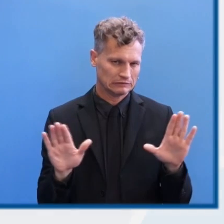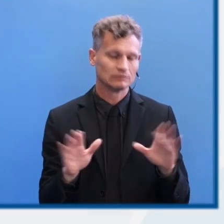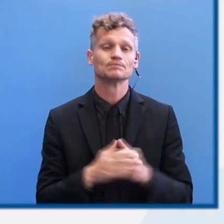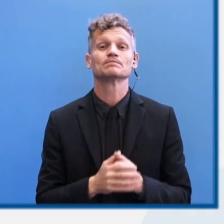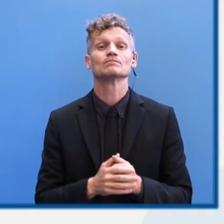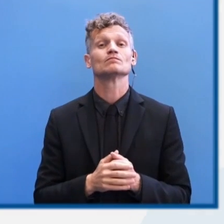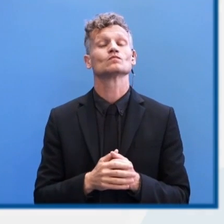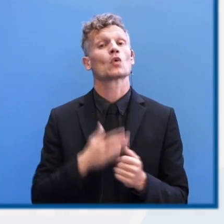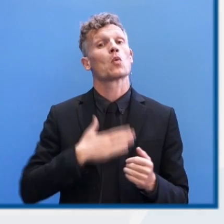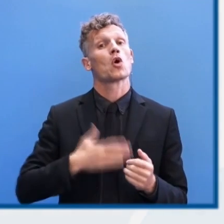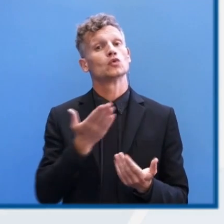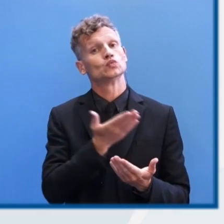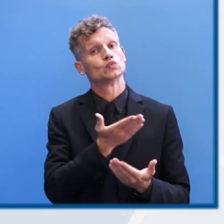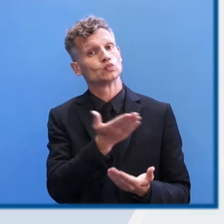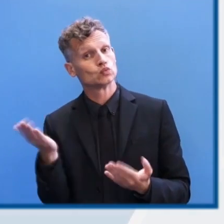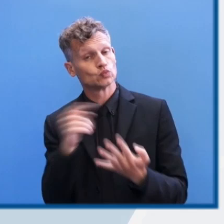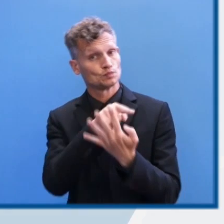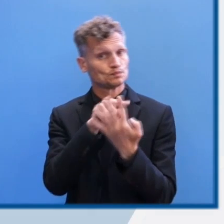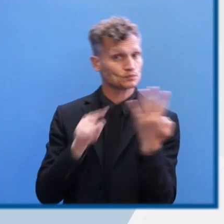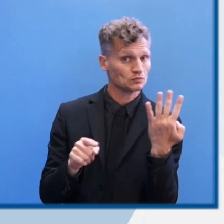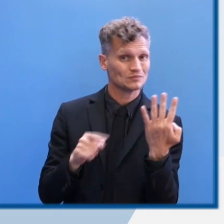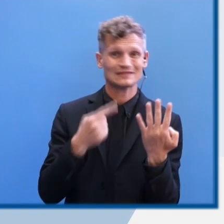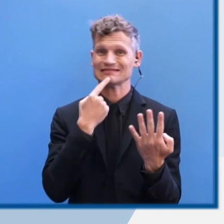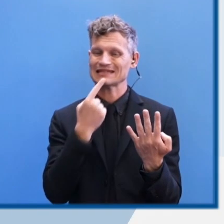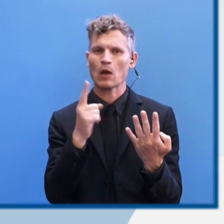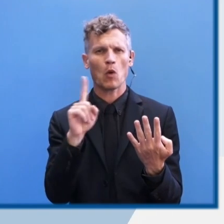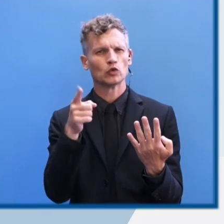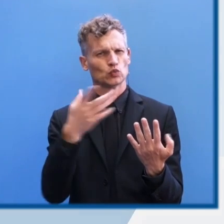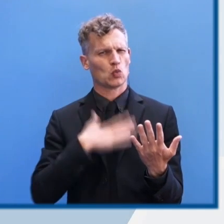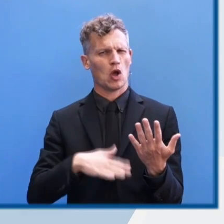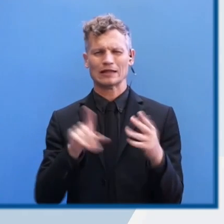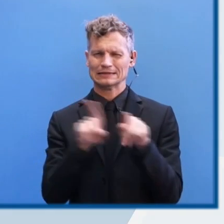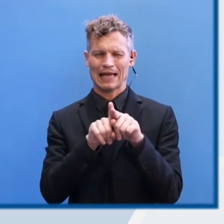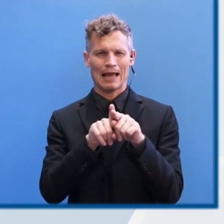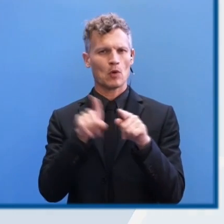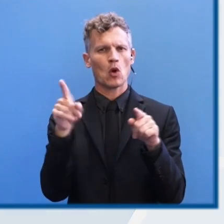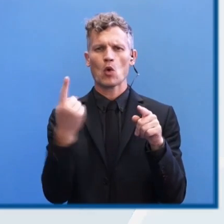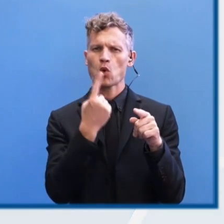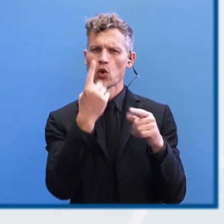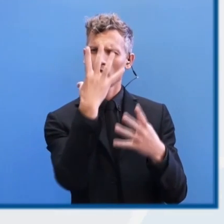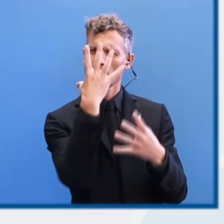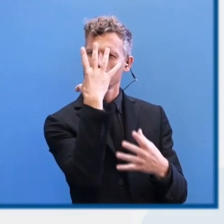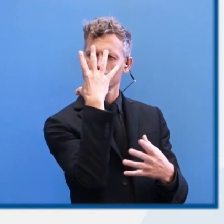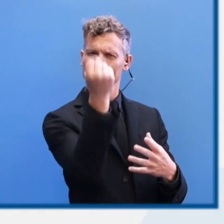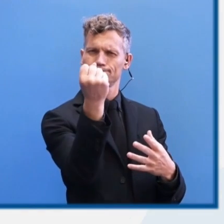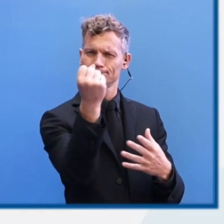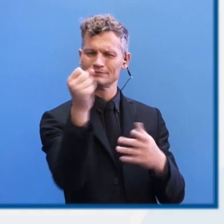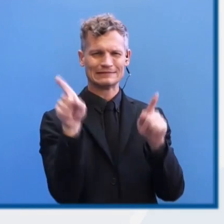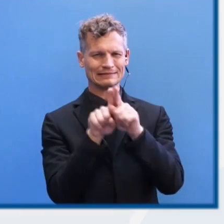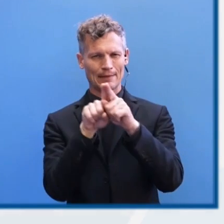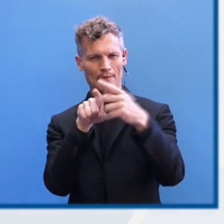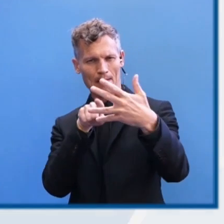idea is to say the thing that you want the guys who are recording the session to put into